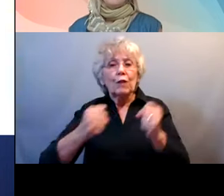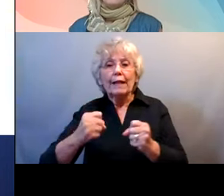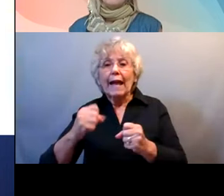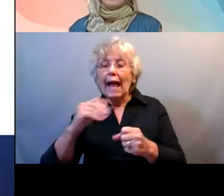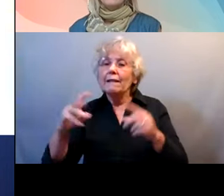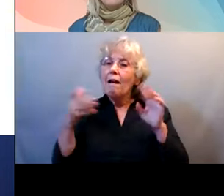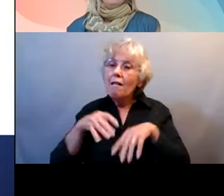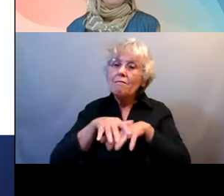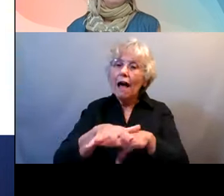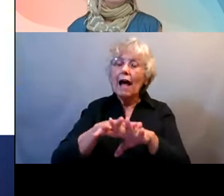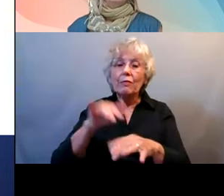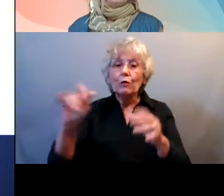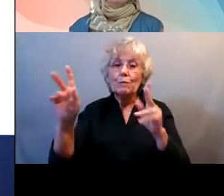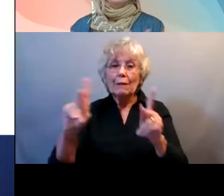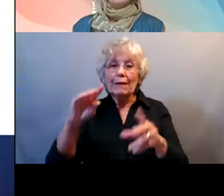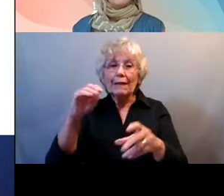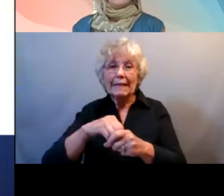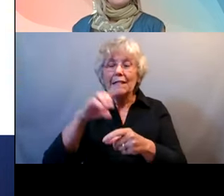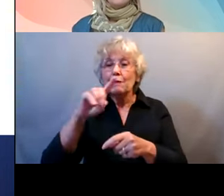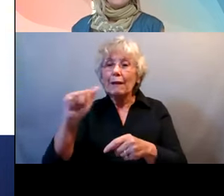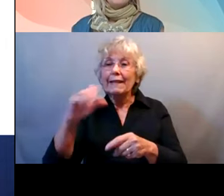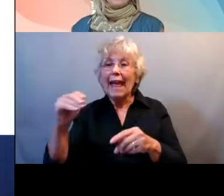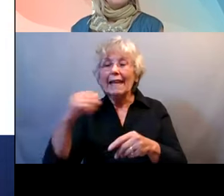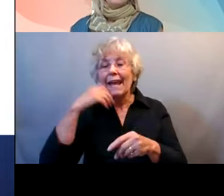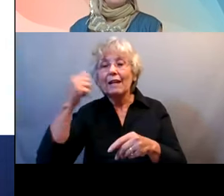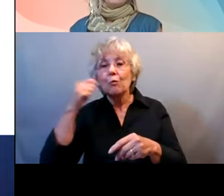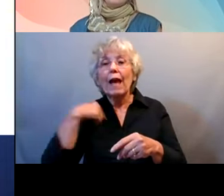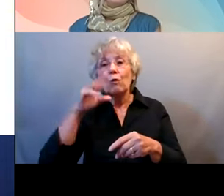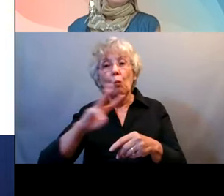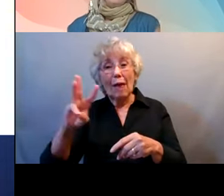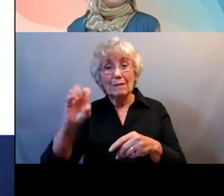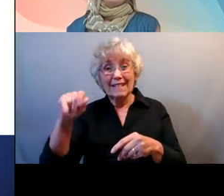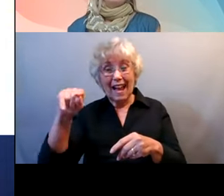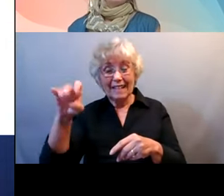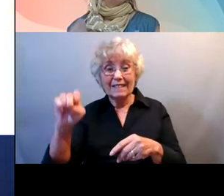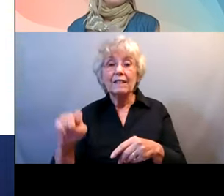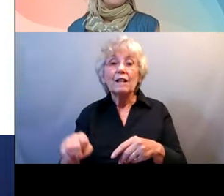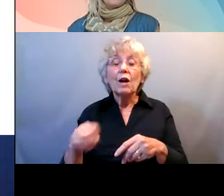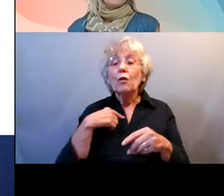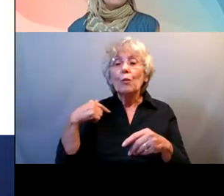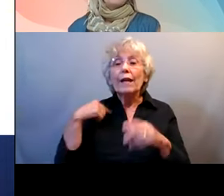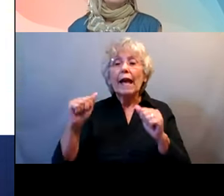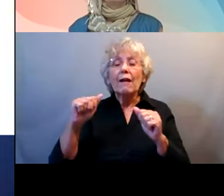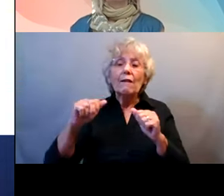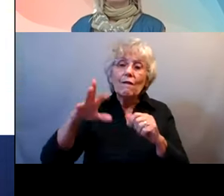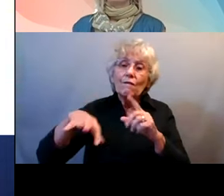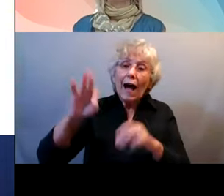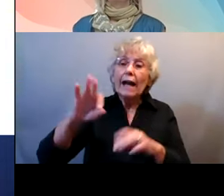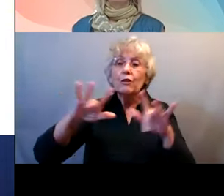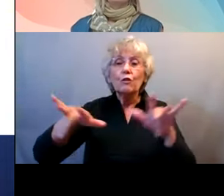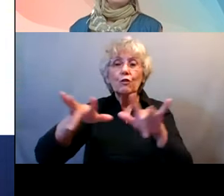disability hubs and spokes. We have a website on CDA's page where you can find the recordings from all of